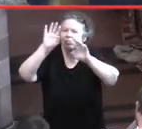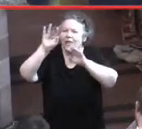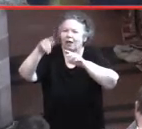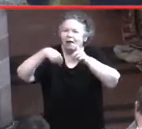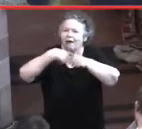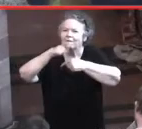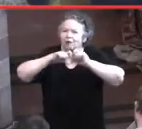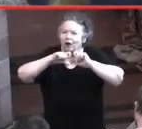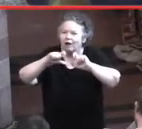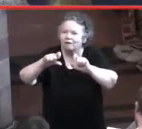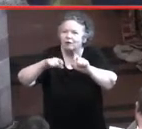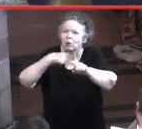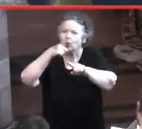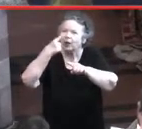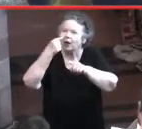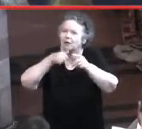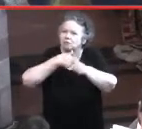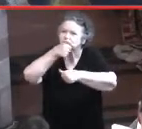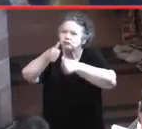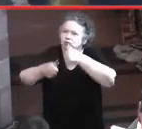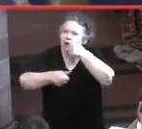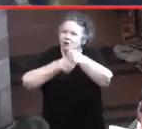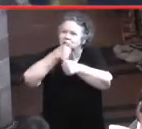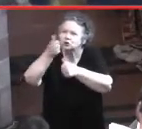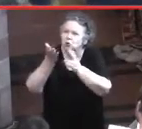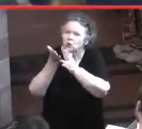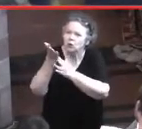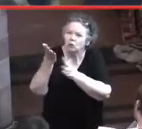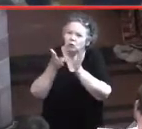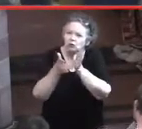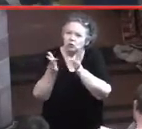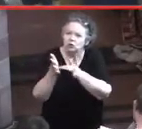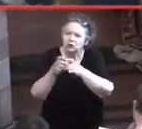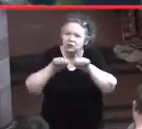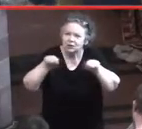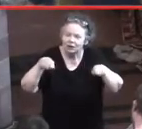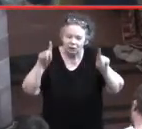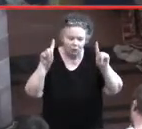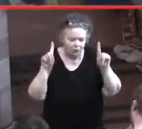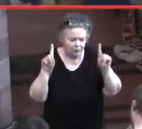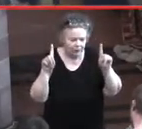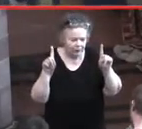you our praise through Jesus Christ our Lord.